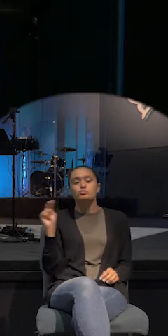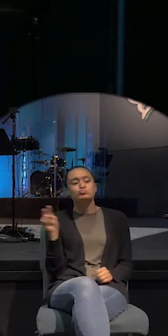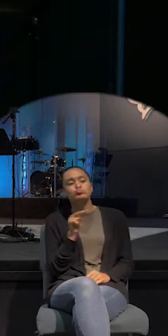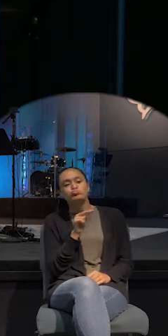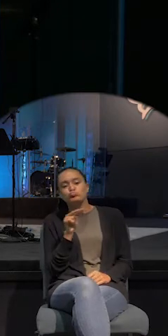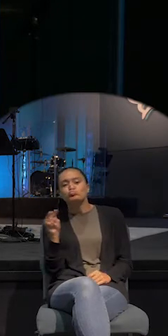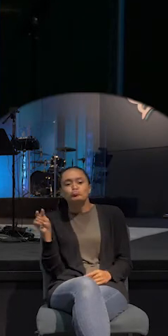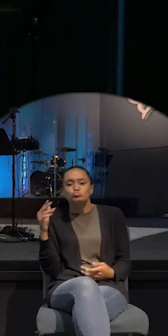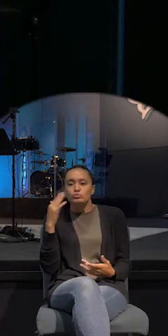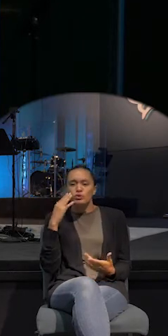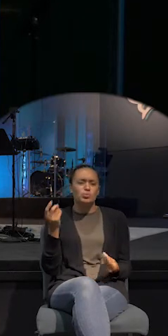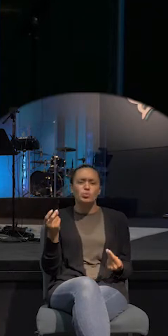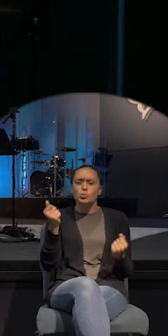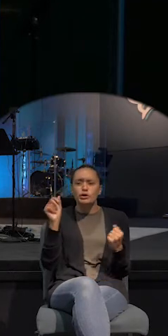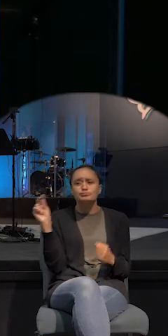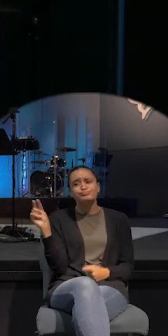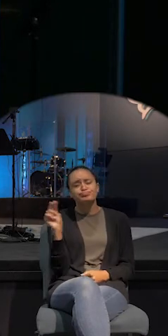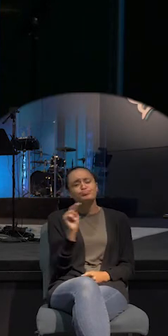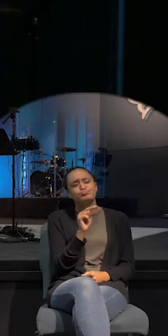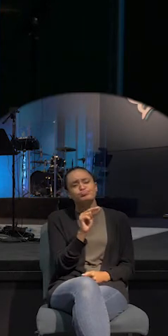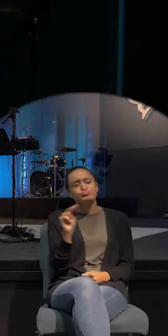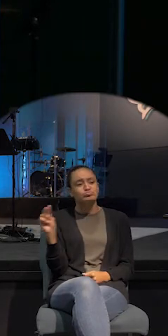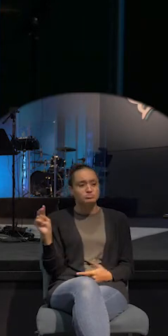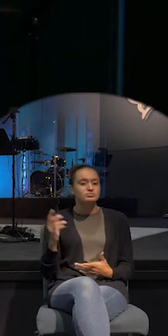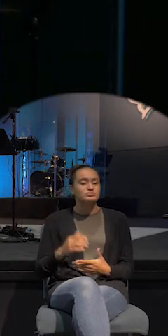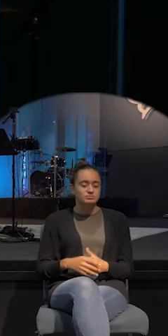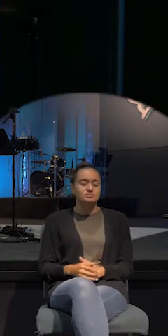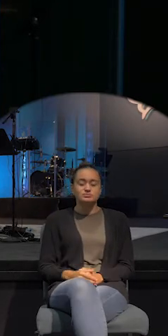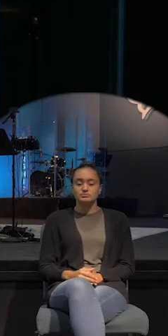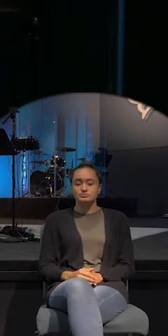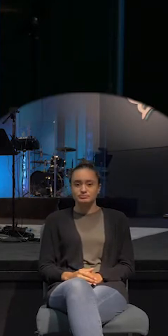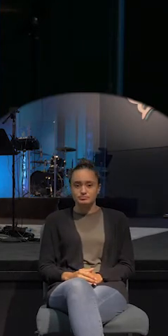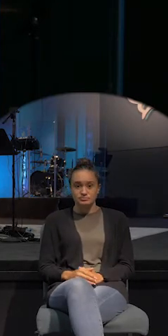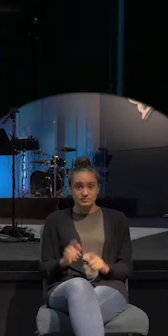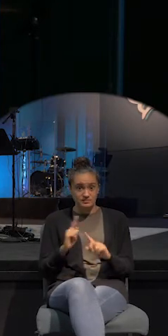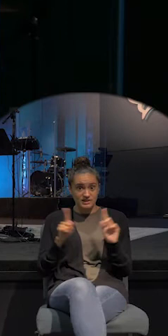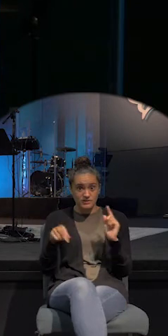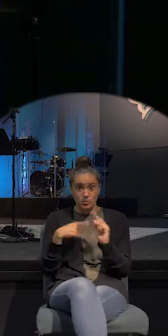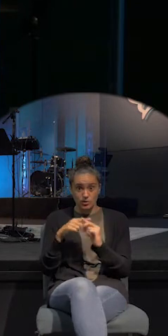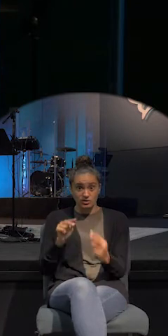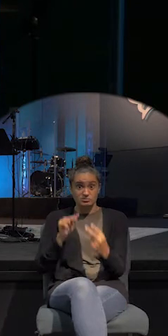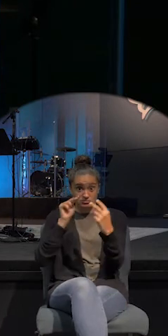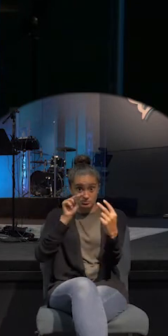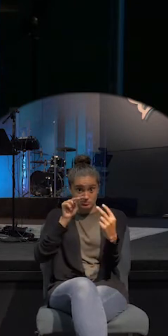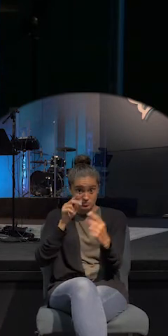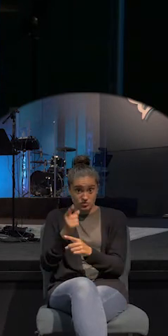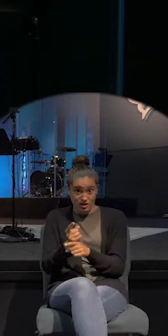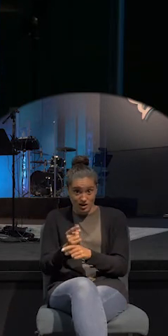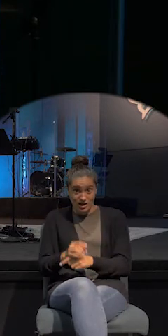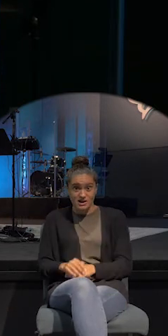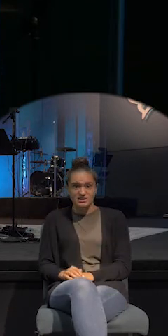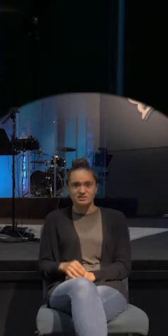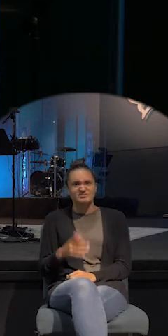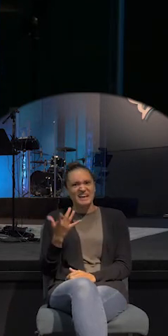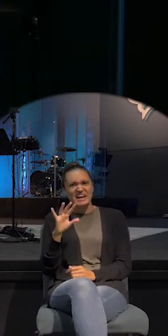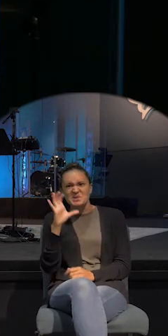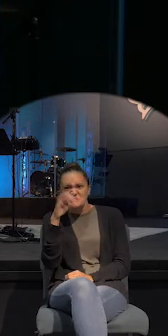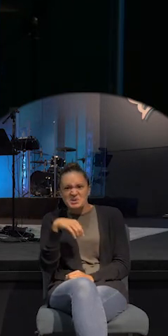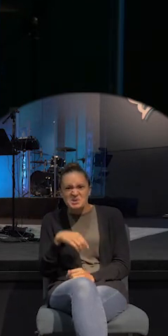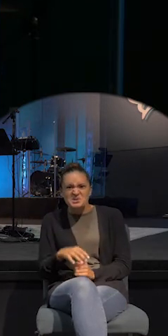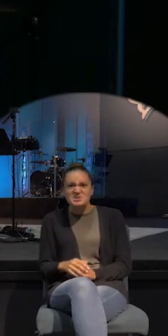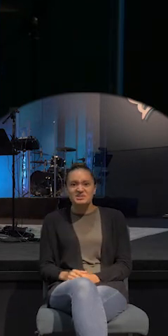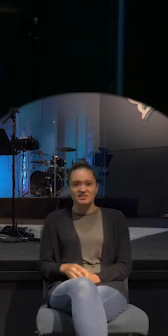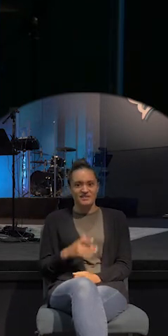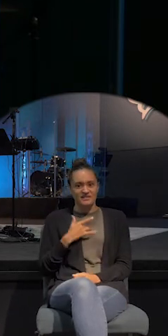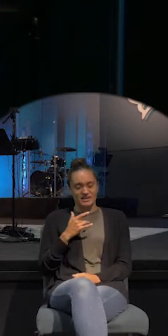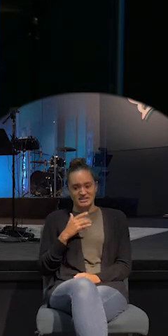around, he does a quick glance, right? It's one thing. It's another thing when he locks eyes with you. It gets kind of weird.